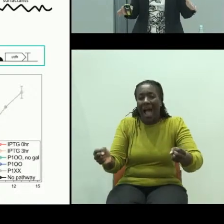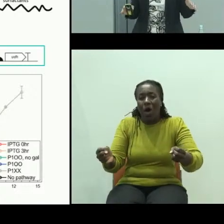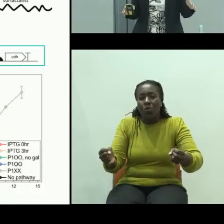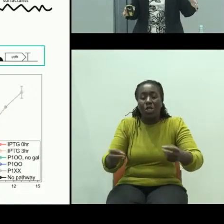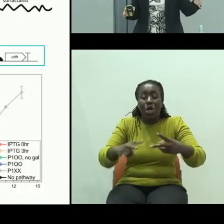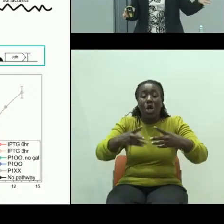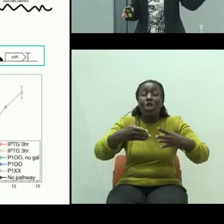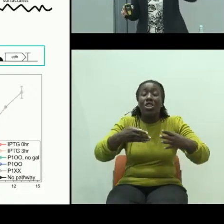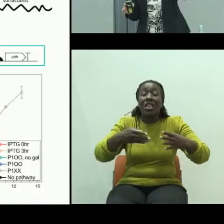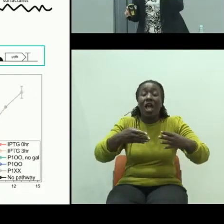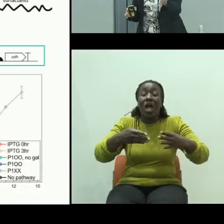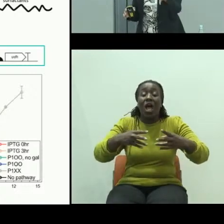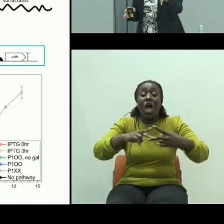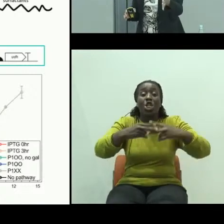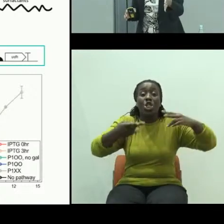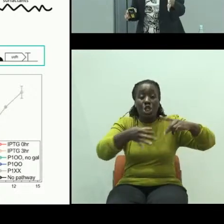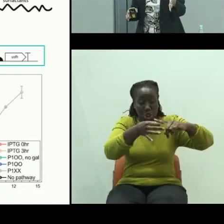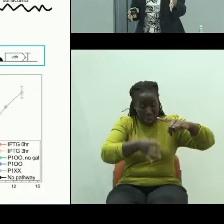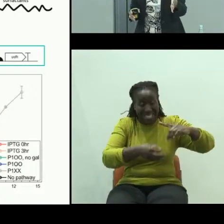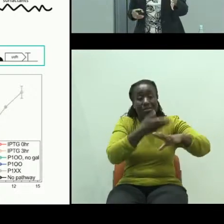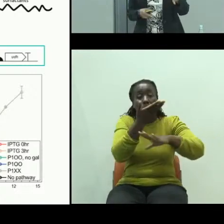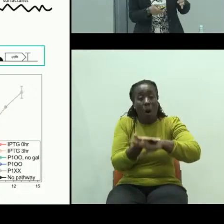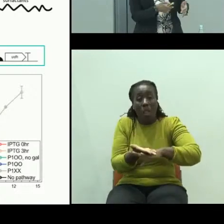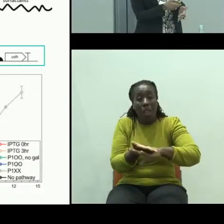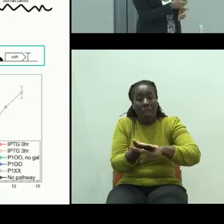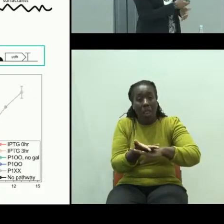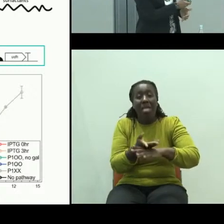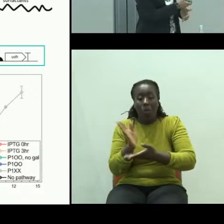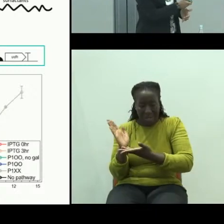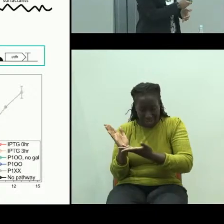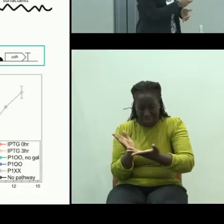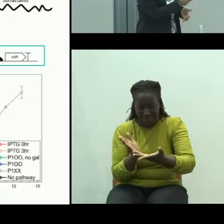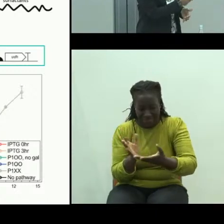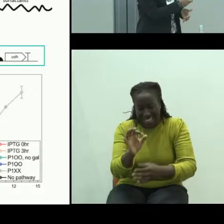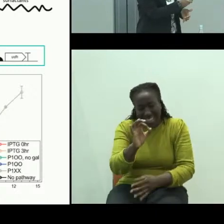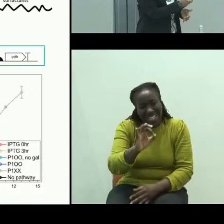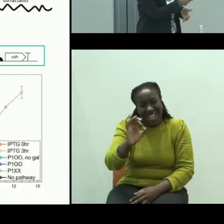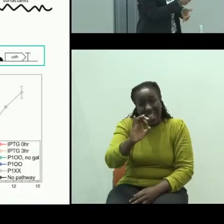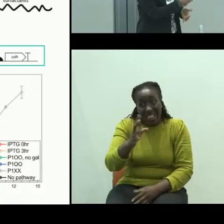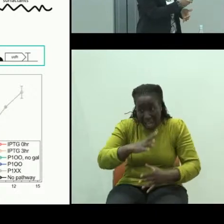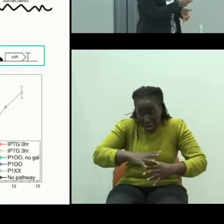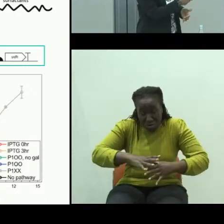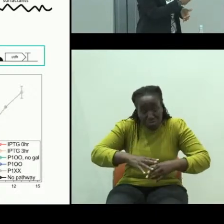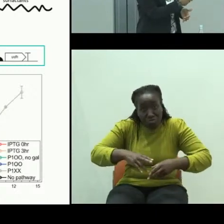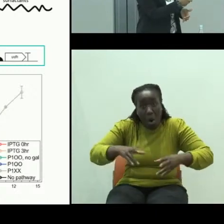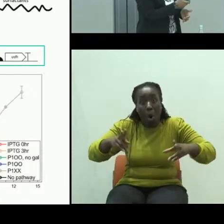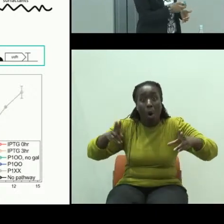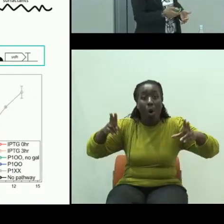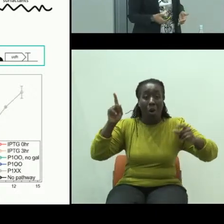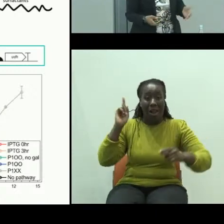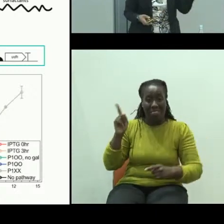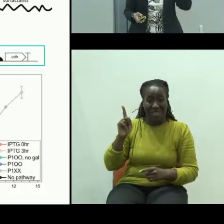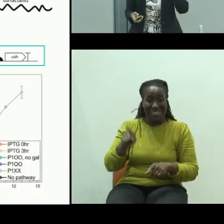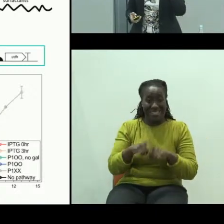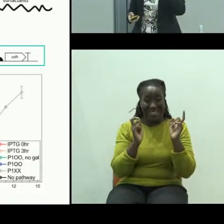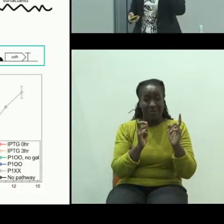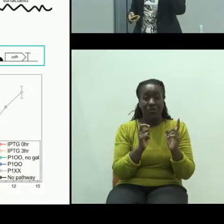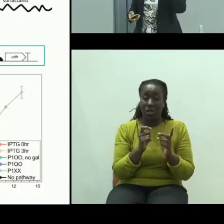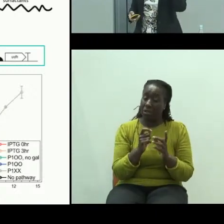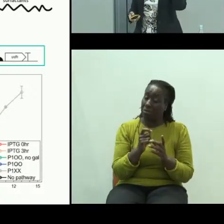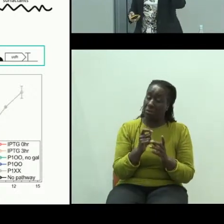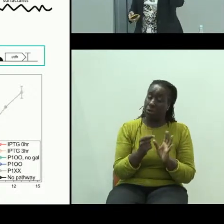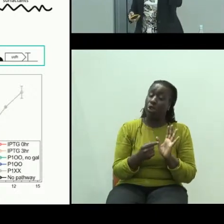genes on, and then we induce them, then the cells grow like this. And all these different traces show what